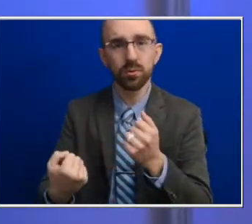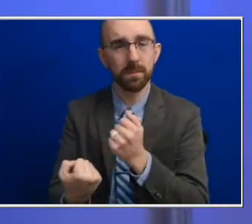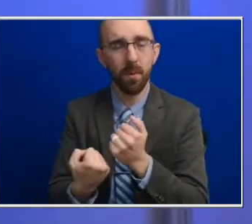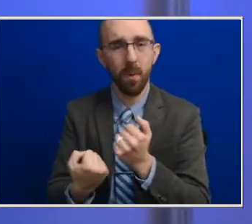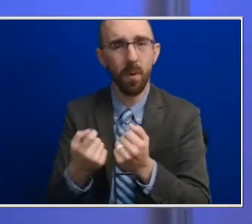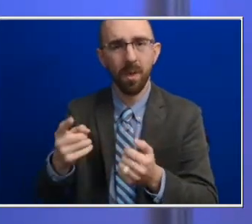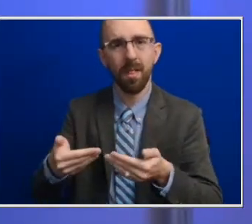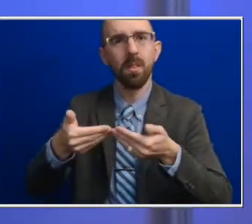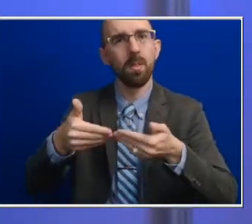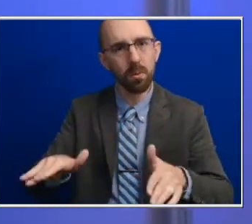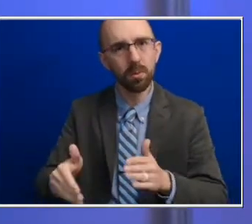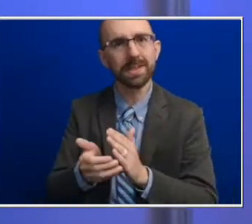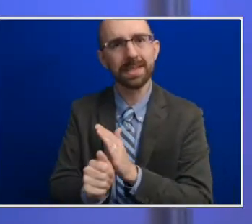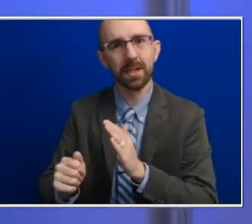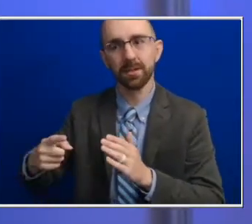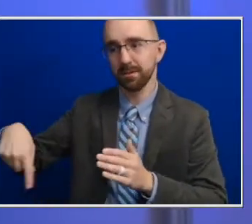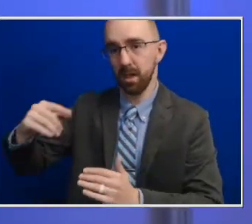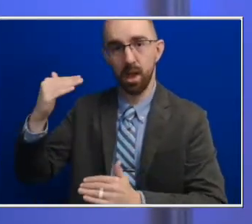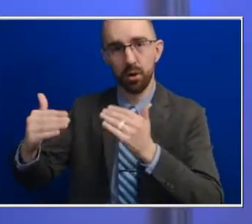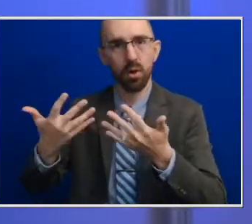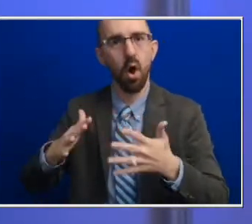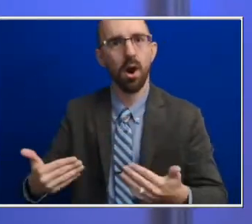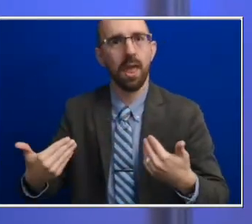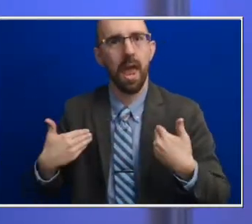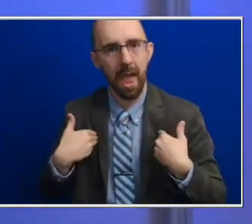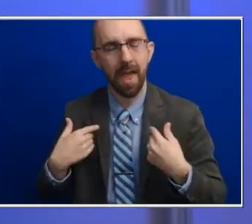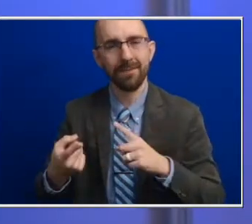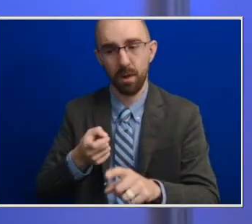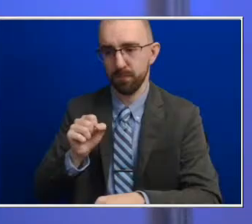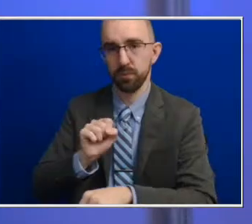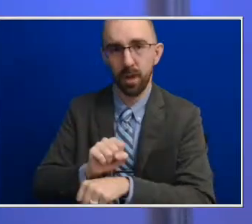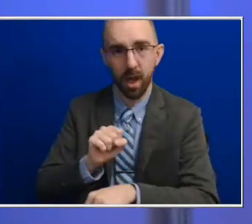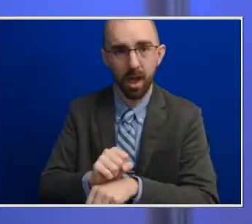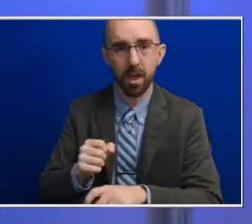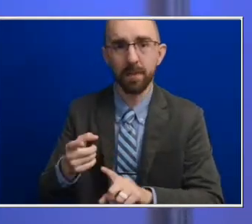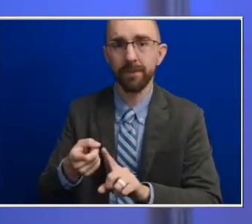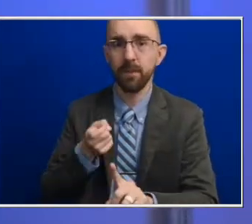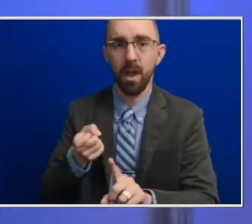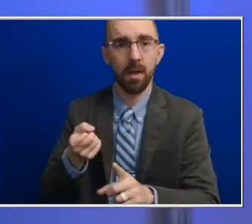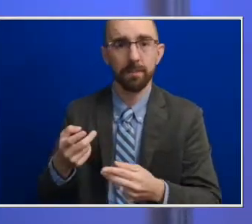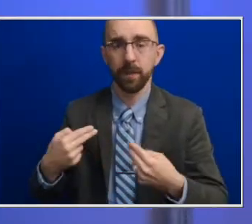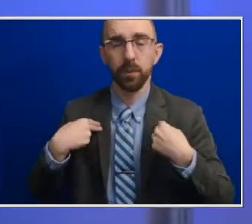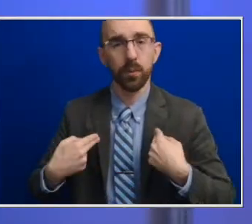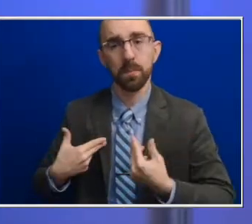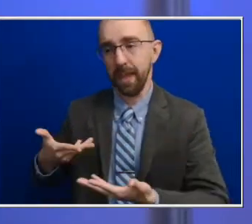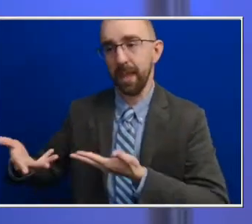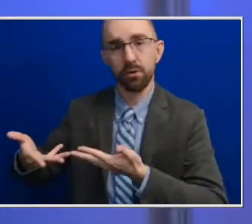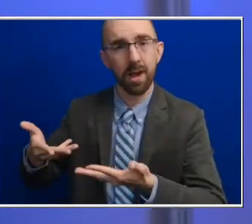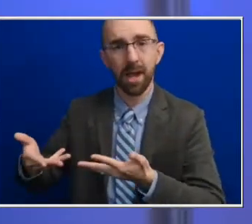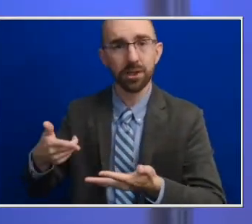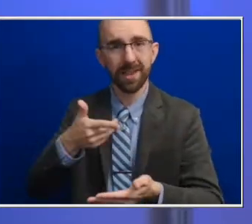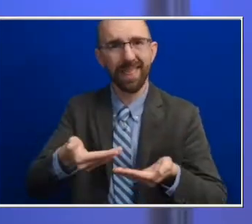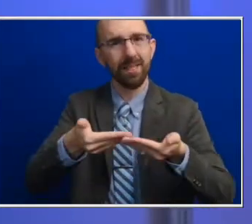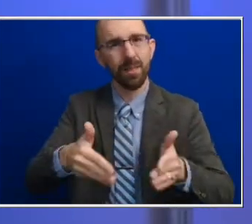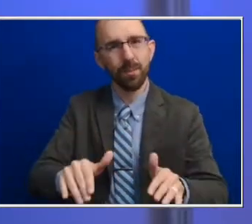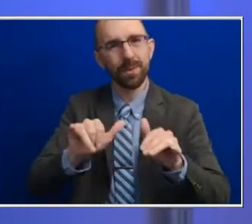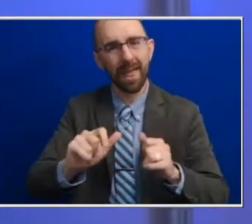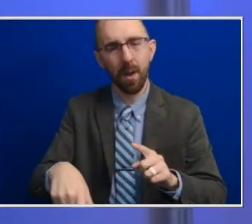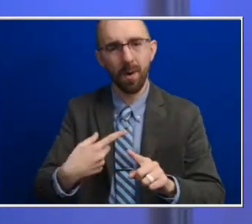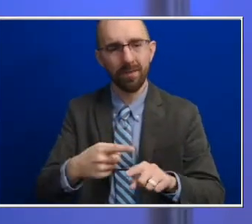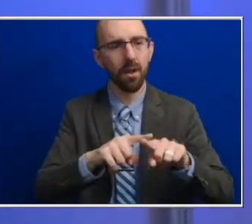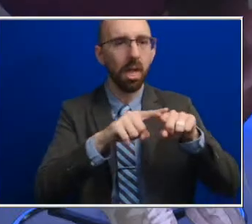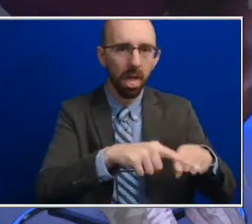the skills that we all need as adults to perform our jobs, to interact with other human beings, that we just lose that out when they rely on